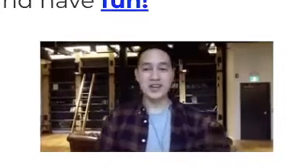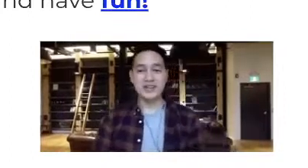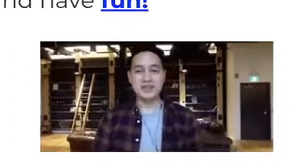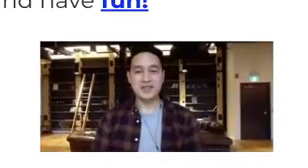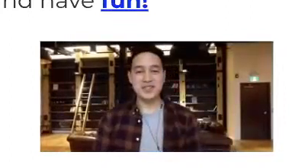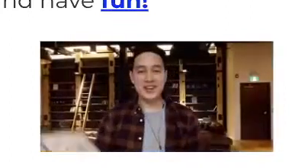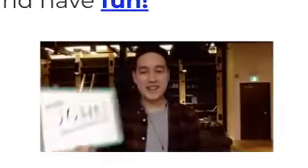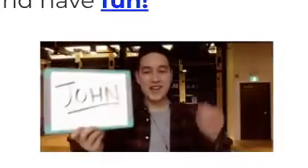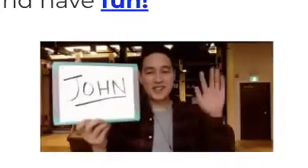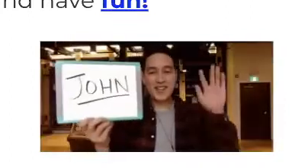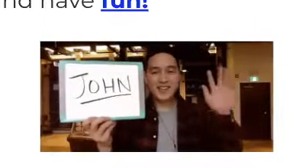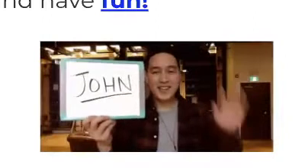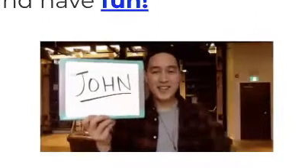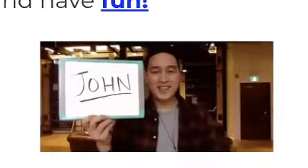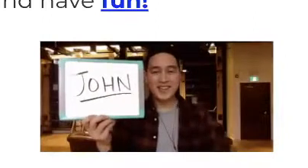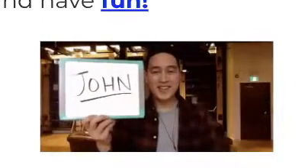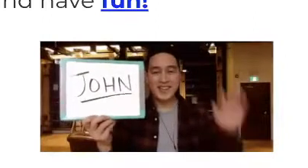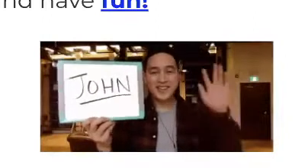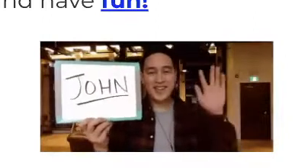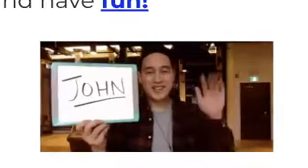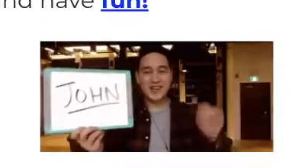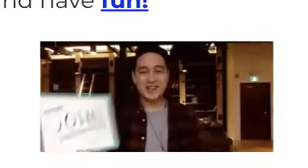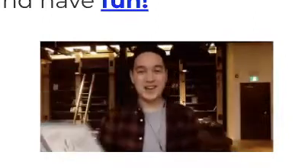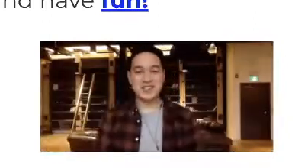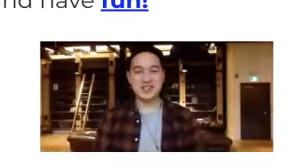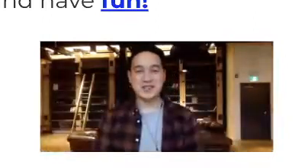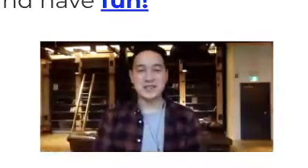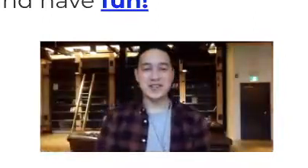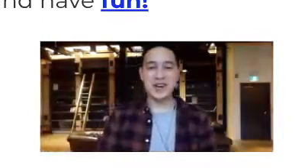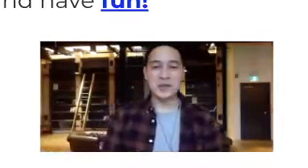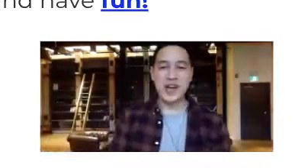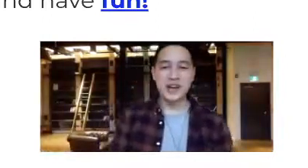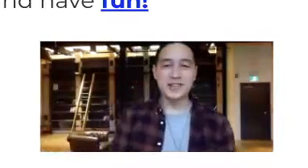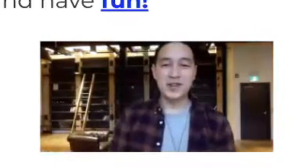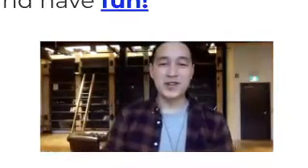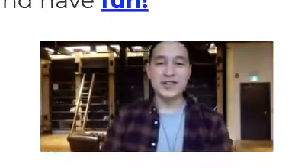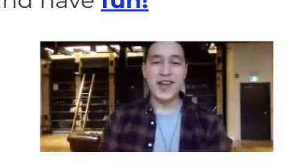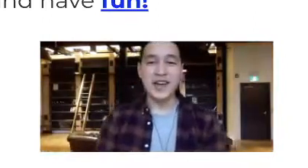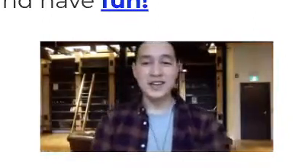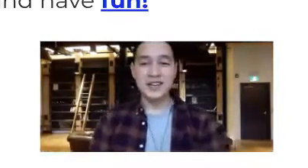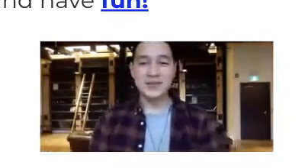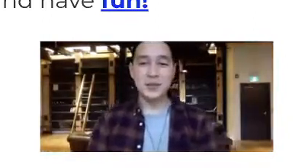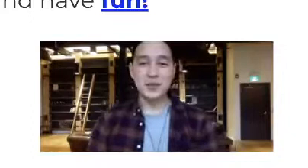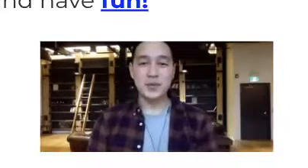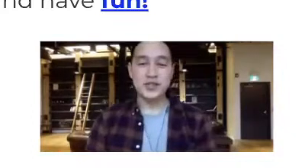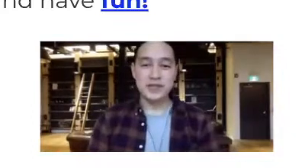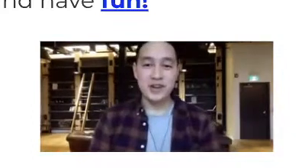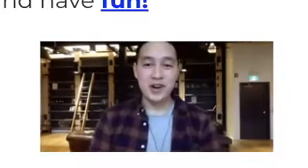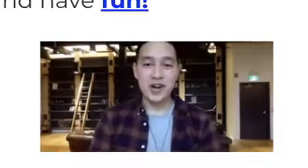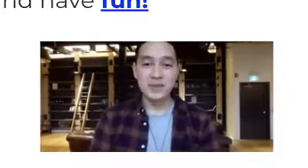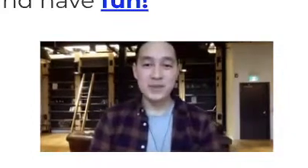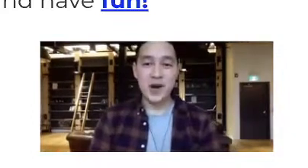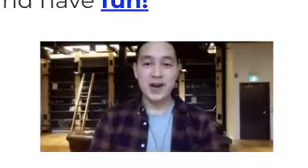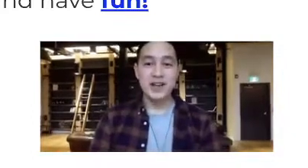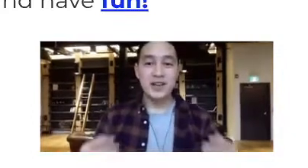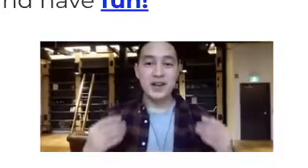You guys might even hear right now I have a lisp, right? So I'm not the most clear speaker, but just be yourself. Again, I can't